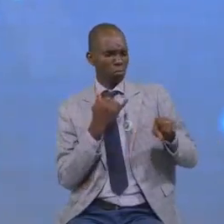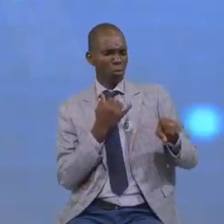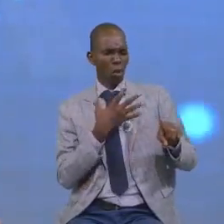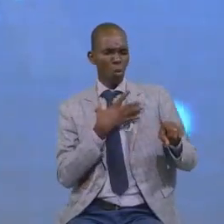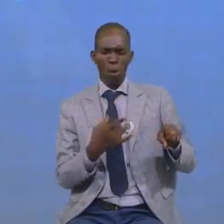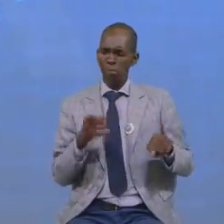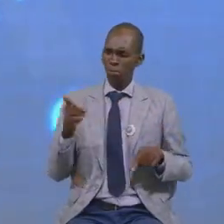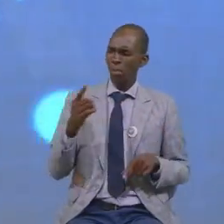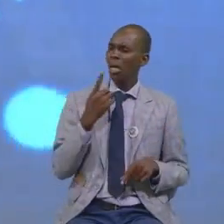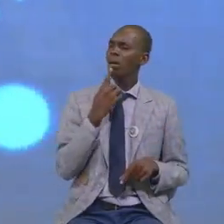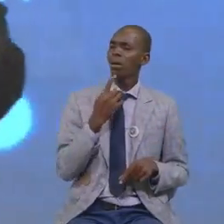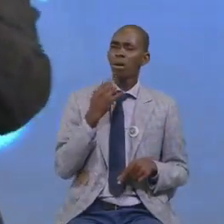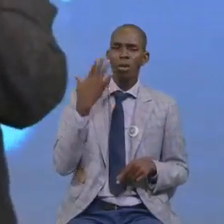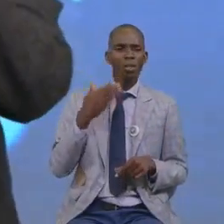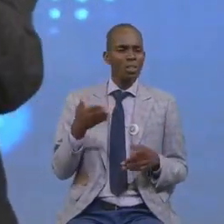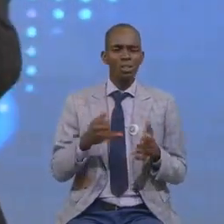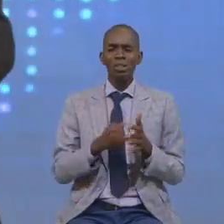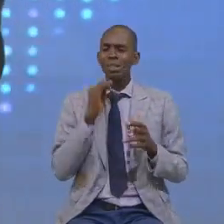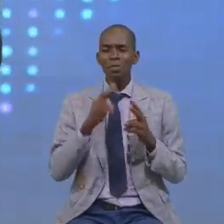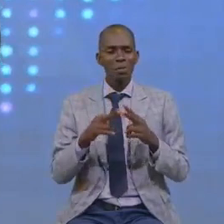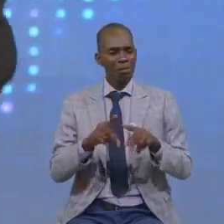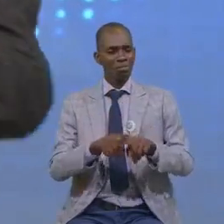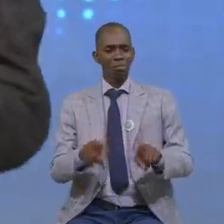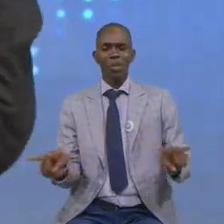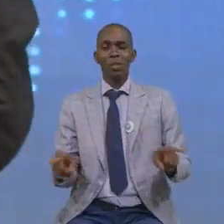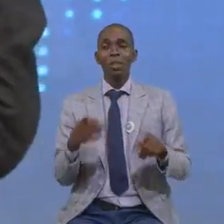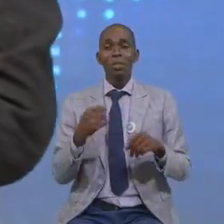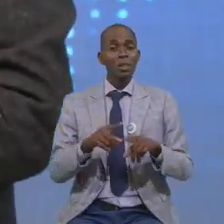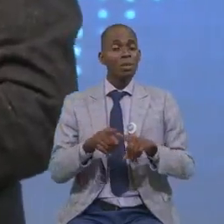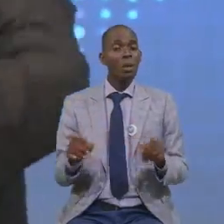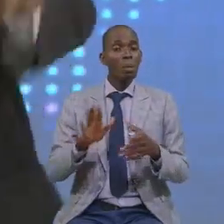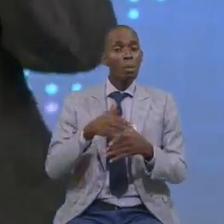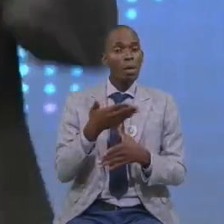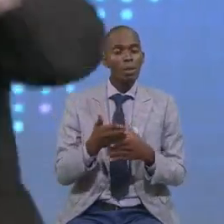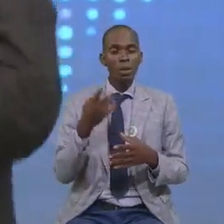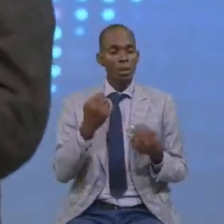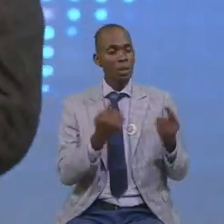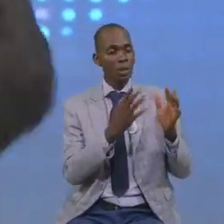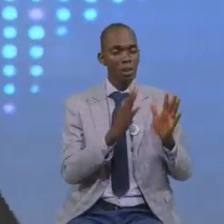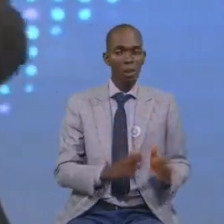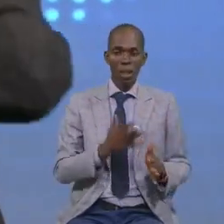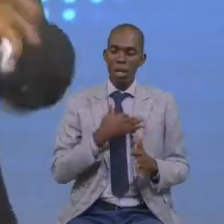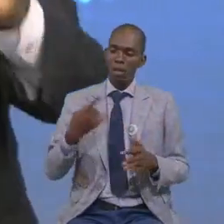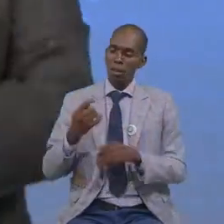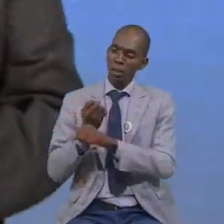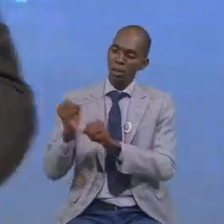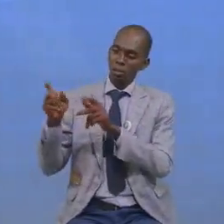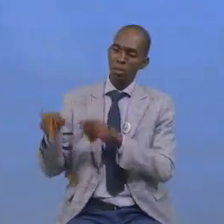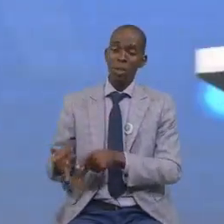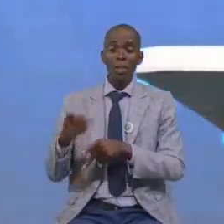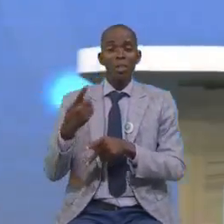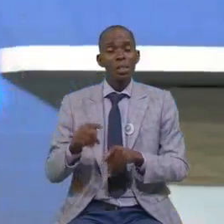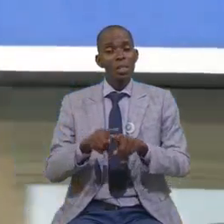And they are very different. The difference between the sin and the saint, the